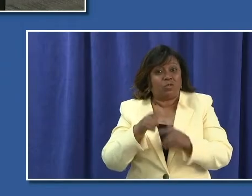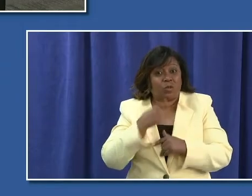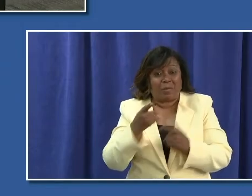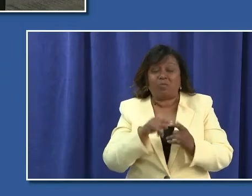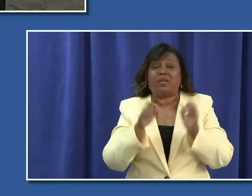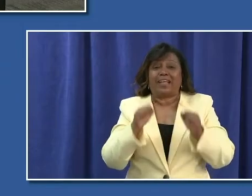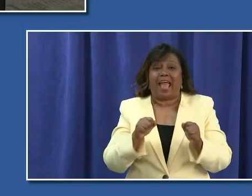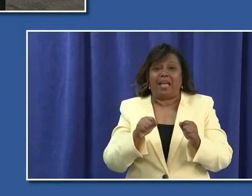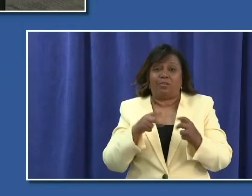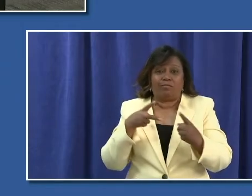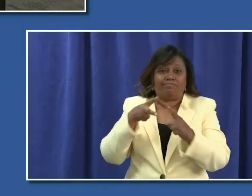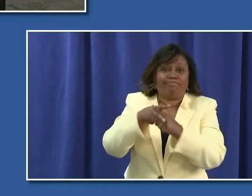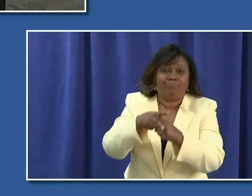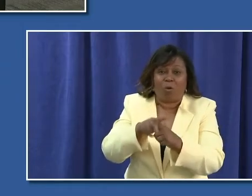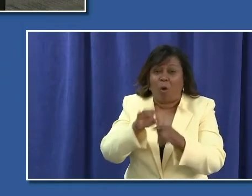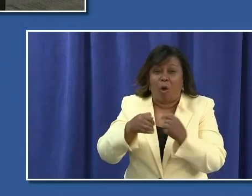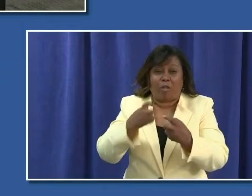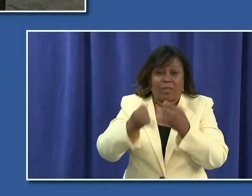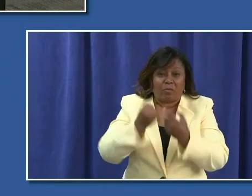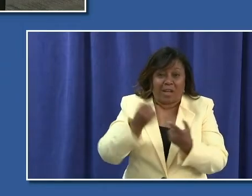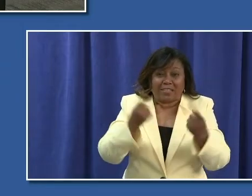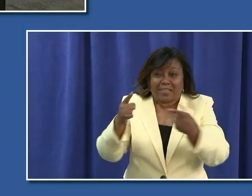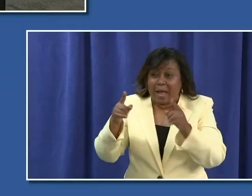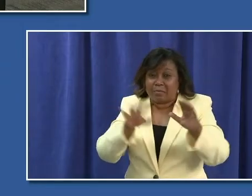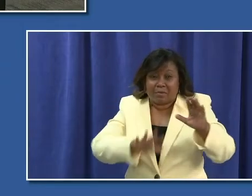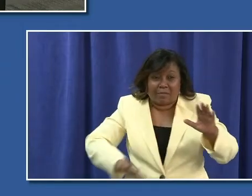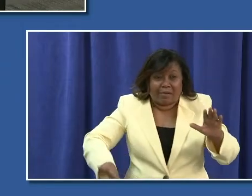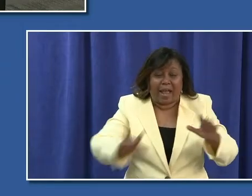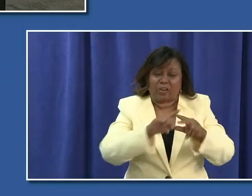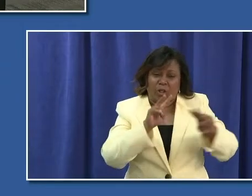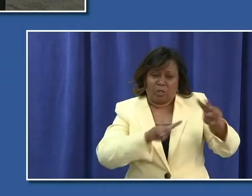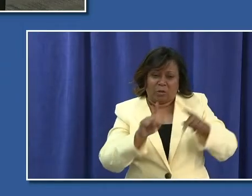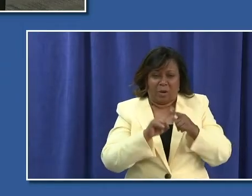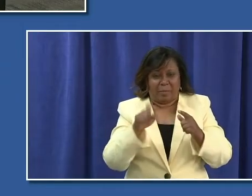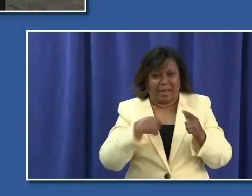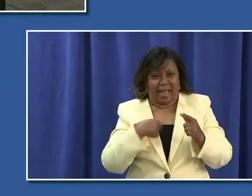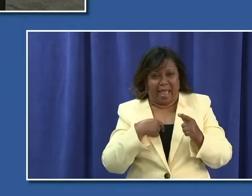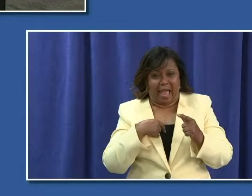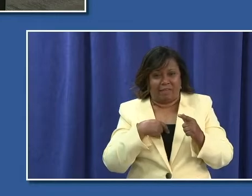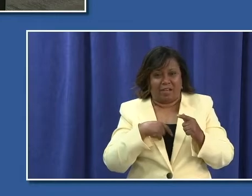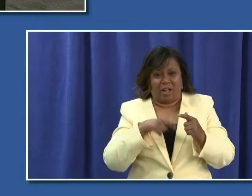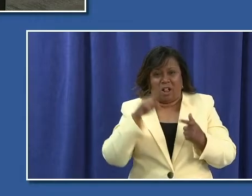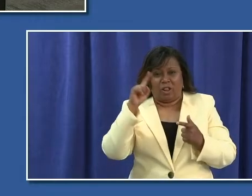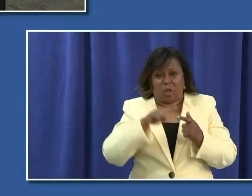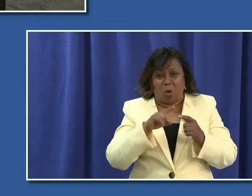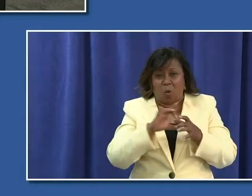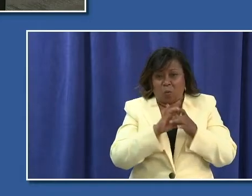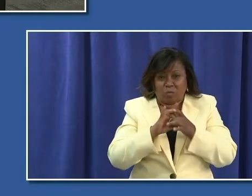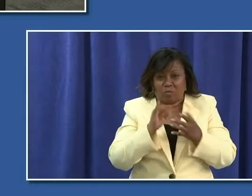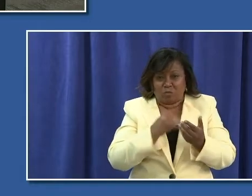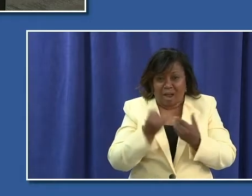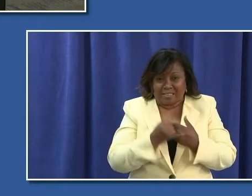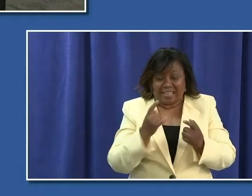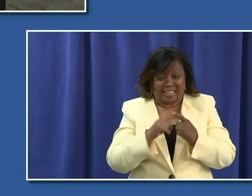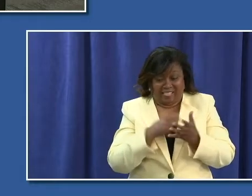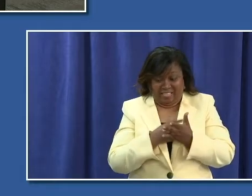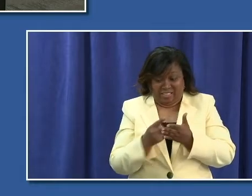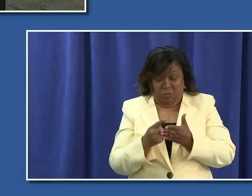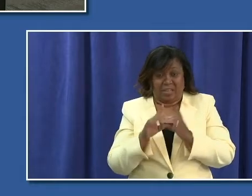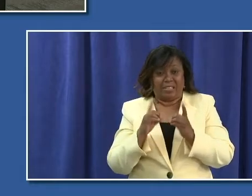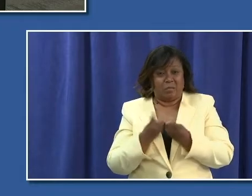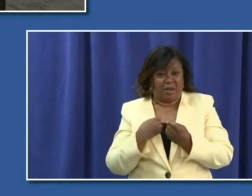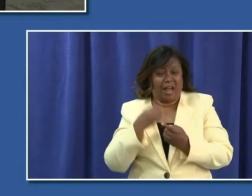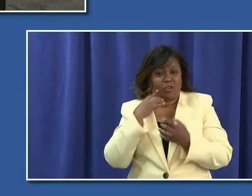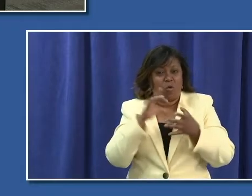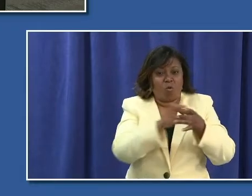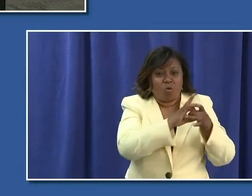where we're able to plug in where all of the projects are happening and then look at where we might have co-located projects. Even just this week, our departments, I